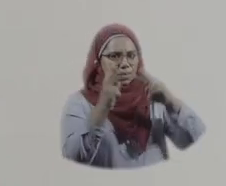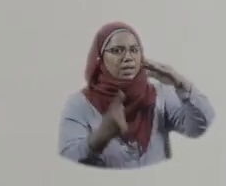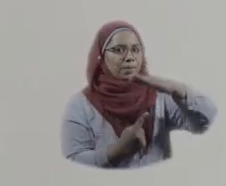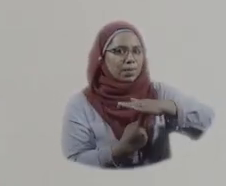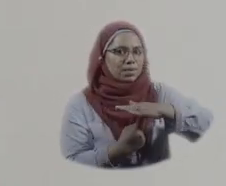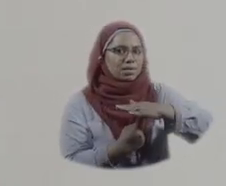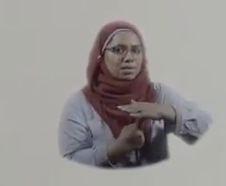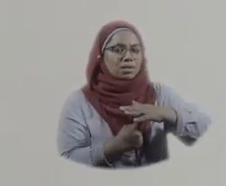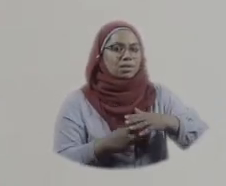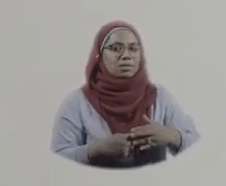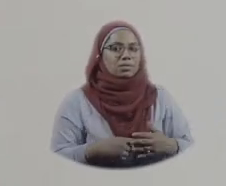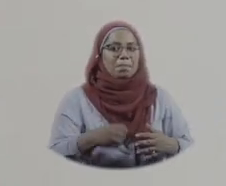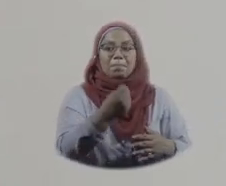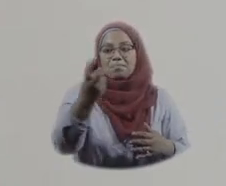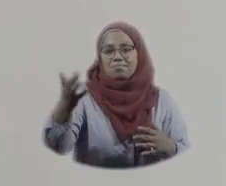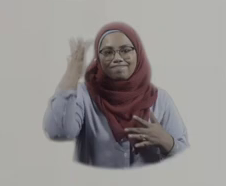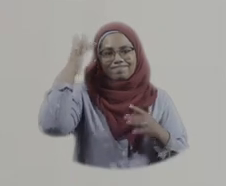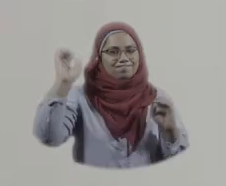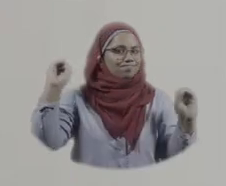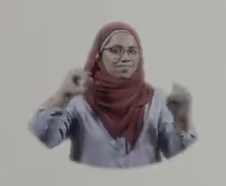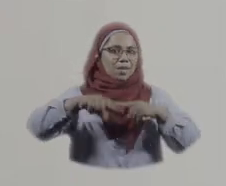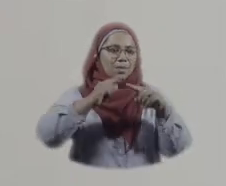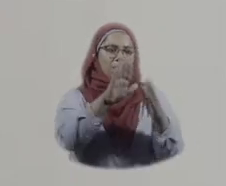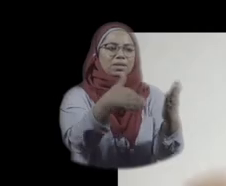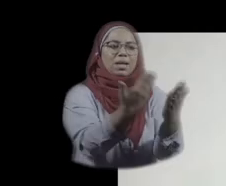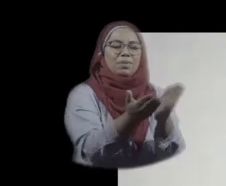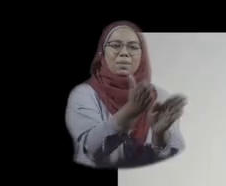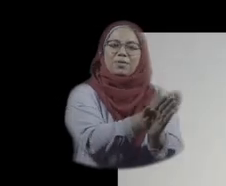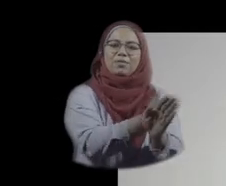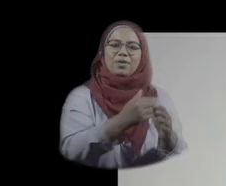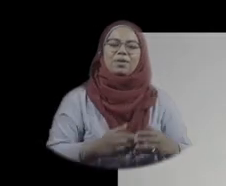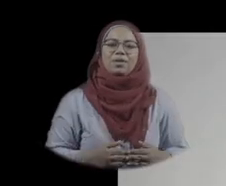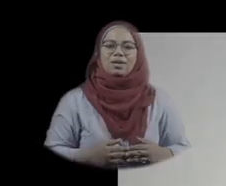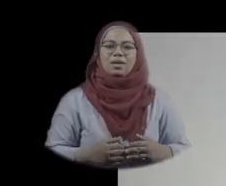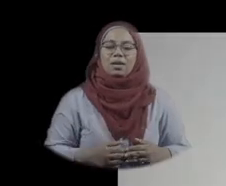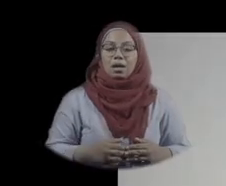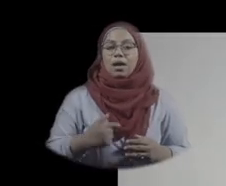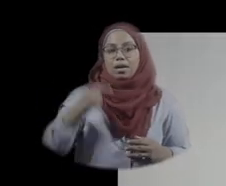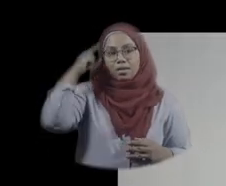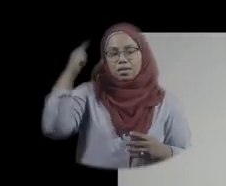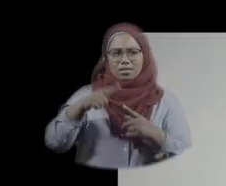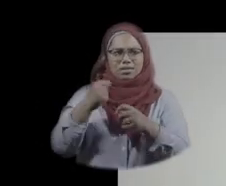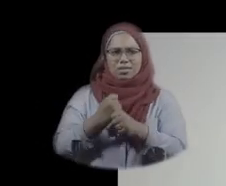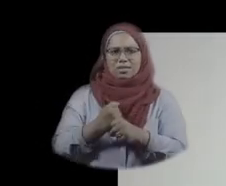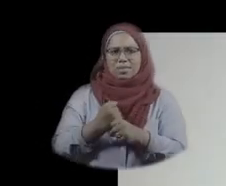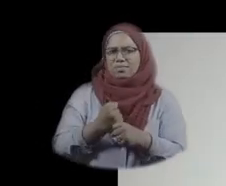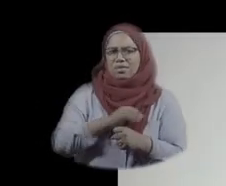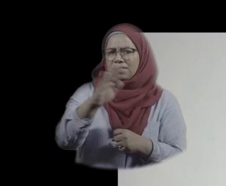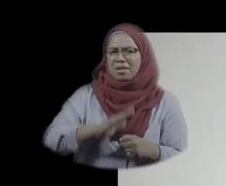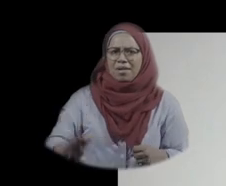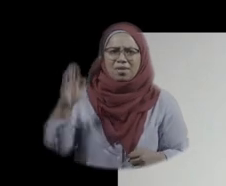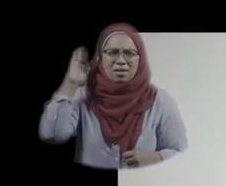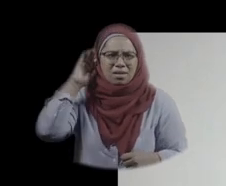information that many of us don't know actually when we are applying for jobs. I thought it was really weird that we haven't